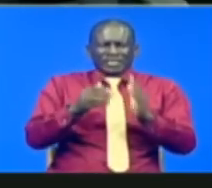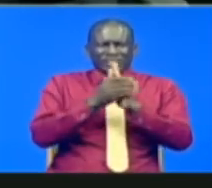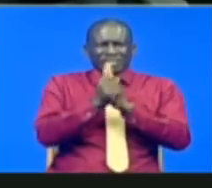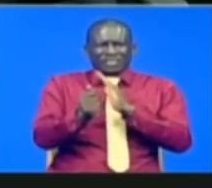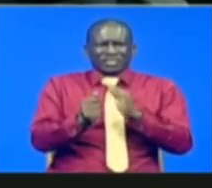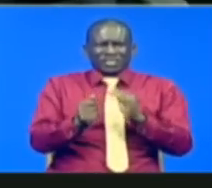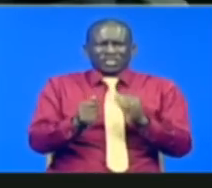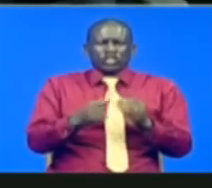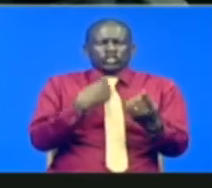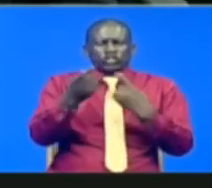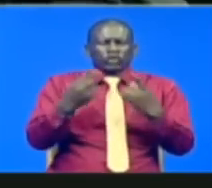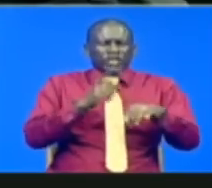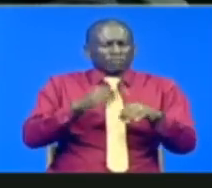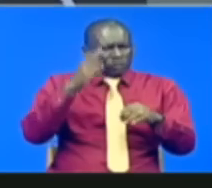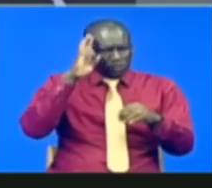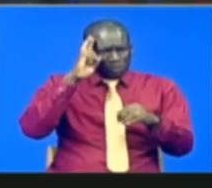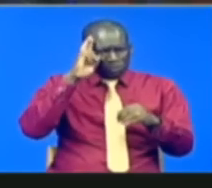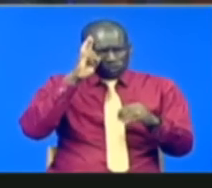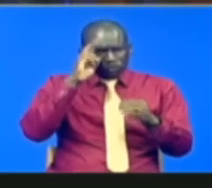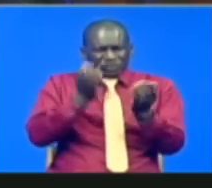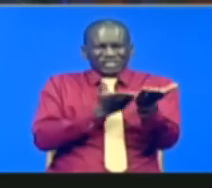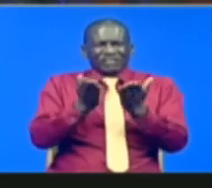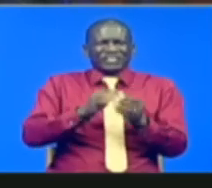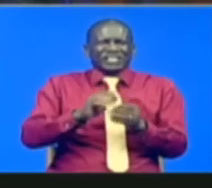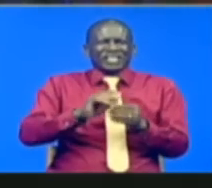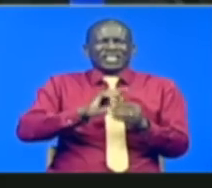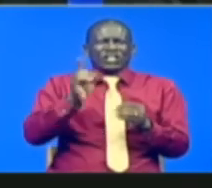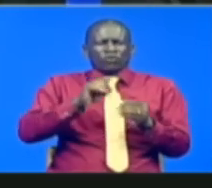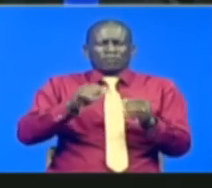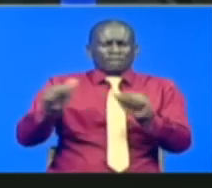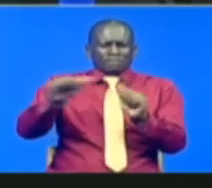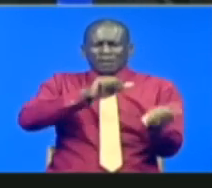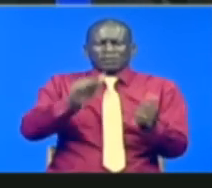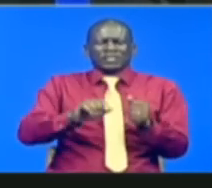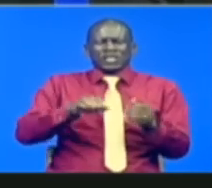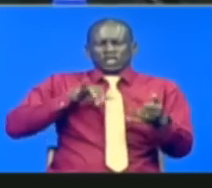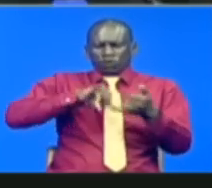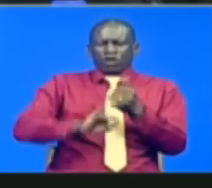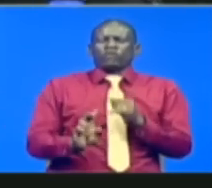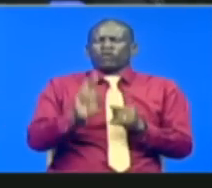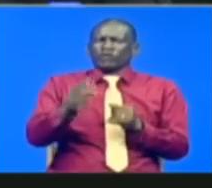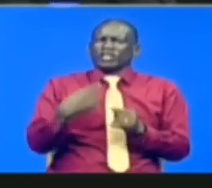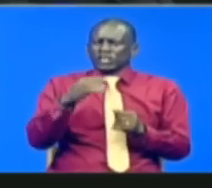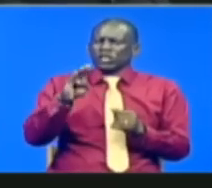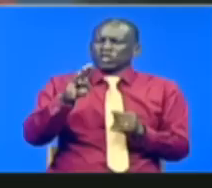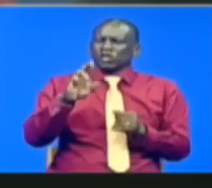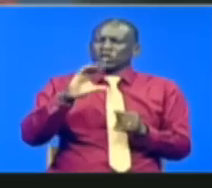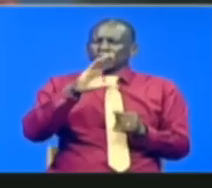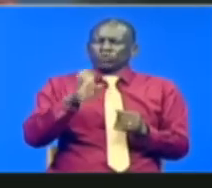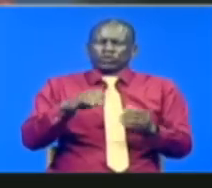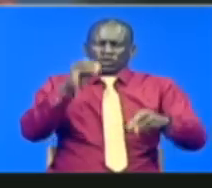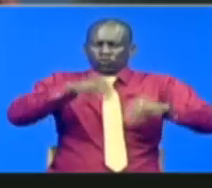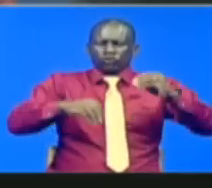Speaking during his memorial service held at Nairobi Baptist, First Lady Margaret Kenyatta celebrated his contribution to the Kenyan music